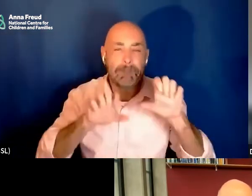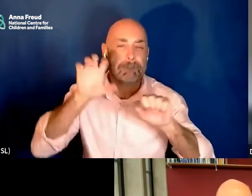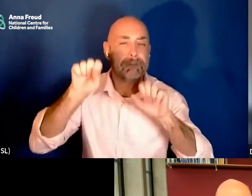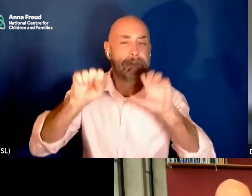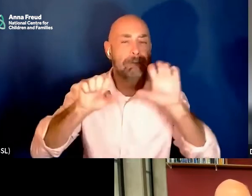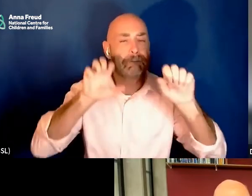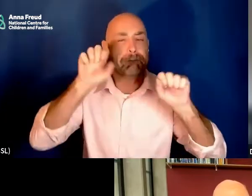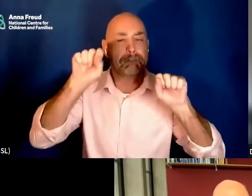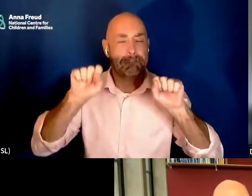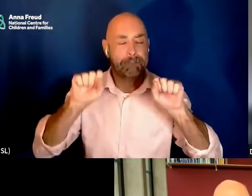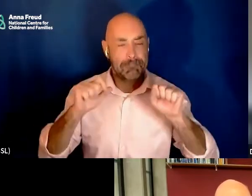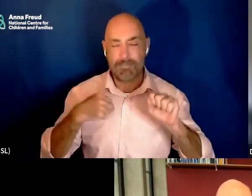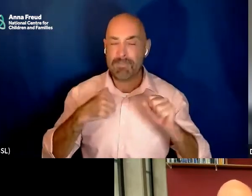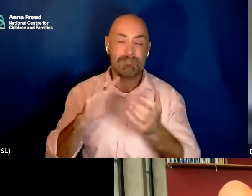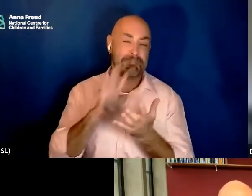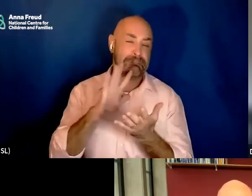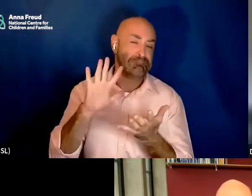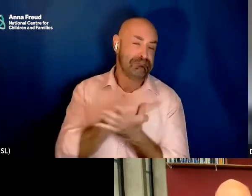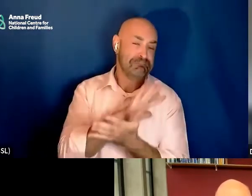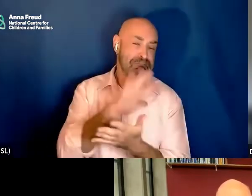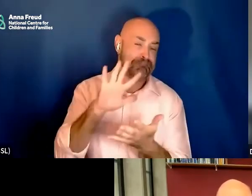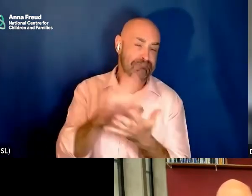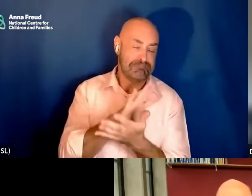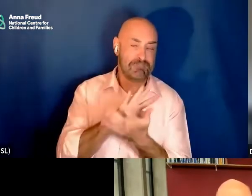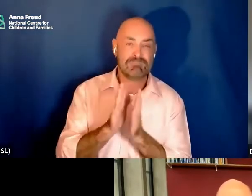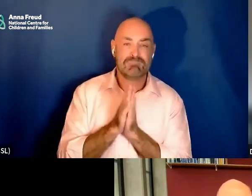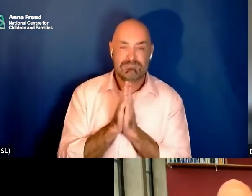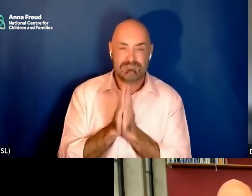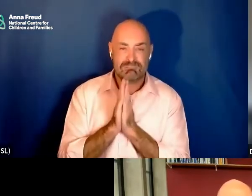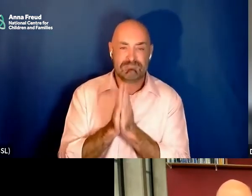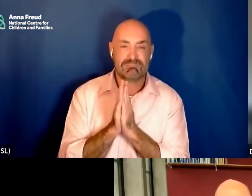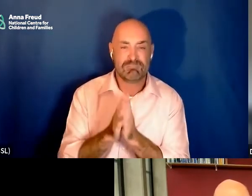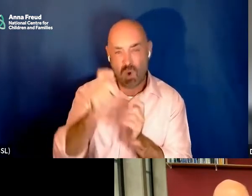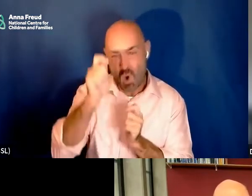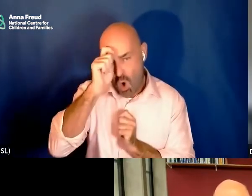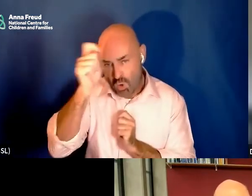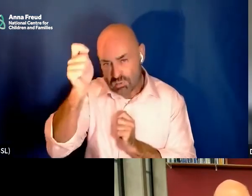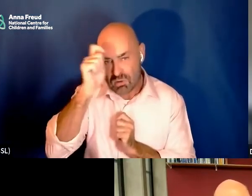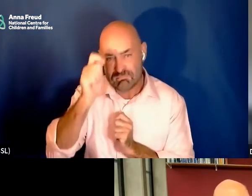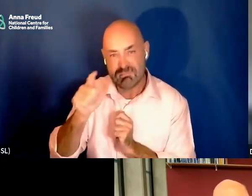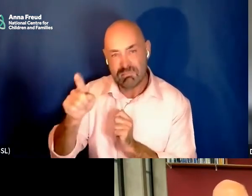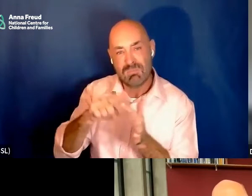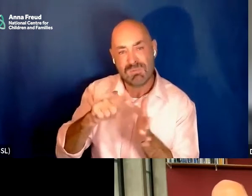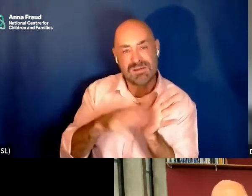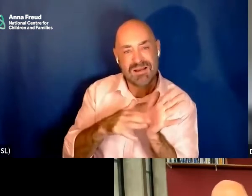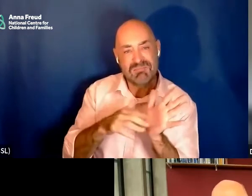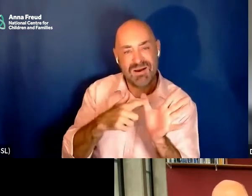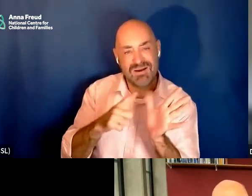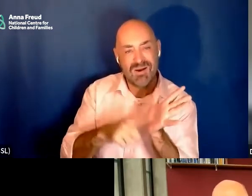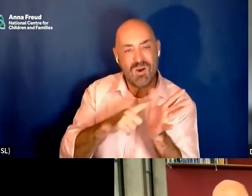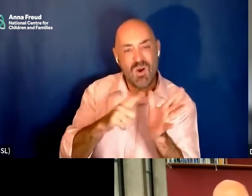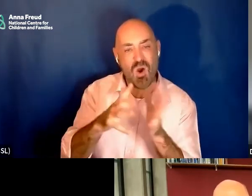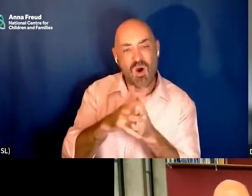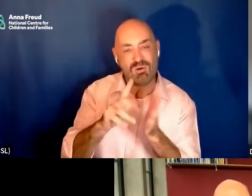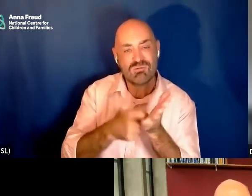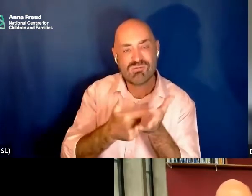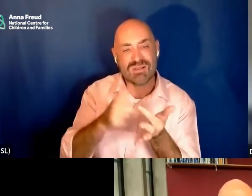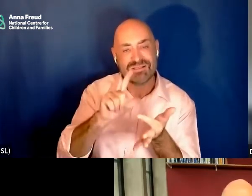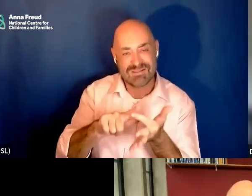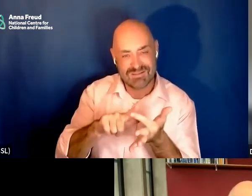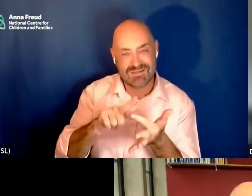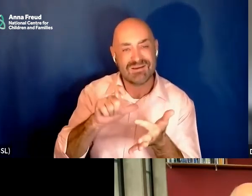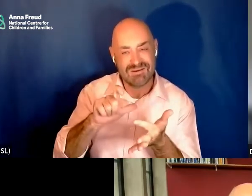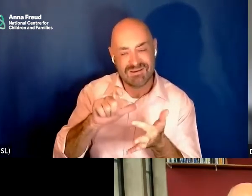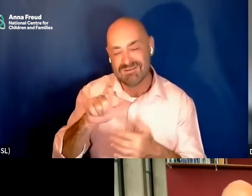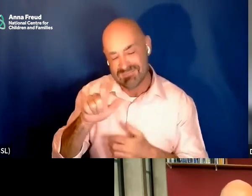I'm absolutely delighted and deeply honored to welcome Emma Lawrance to give her transformation seminars.